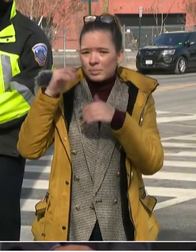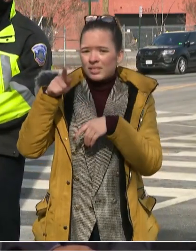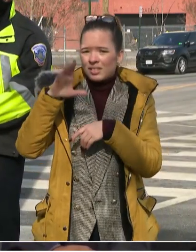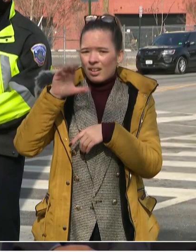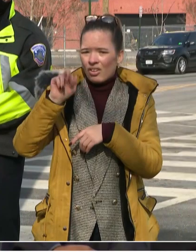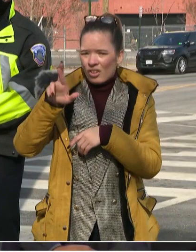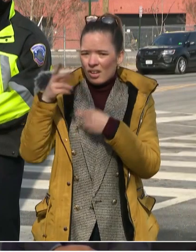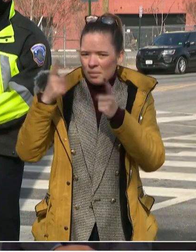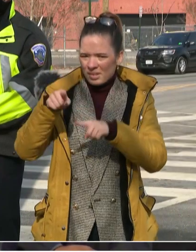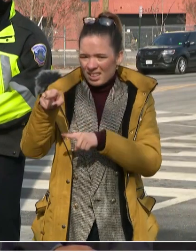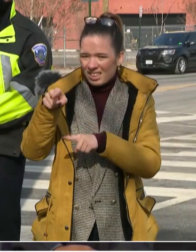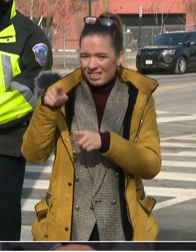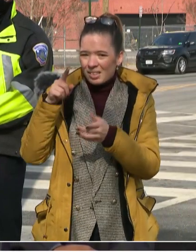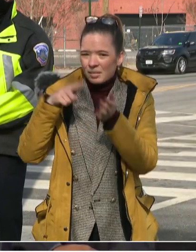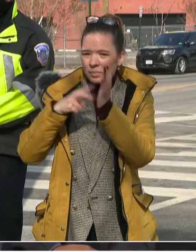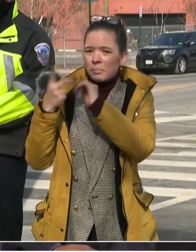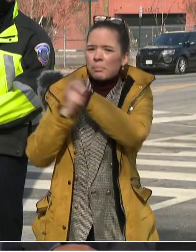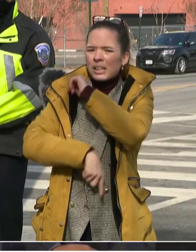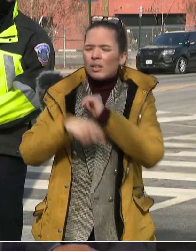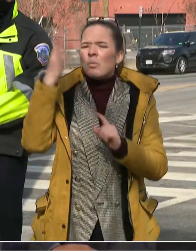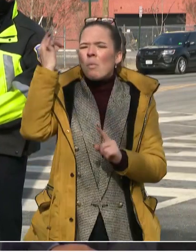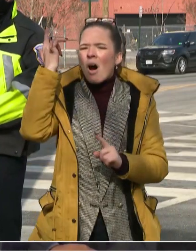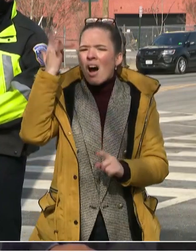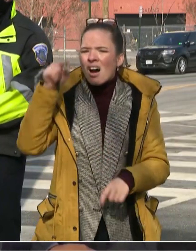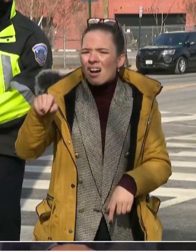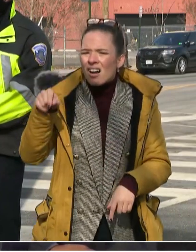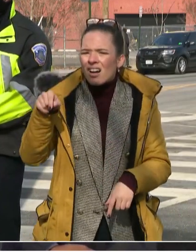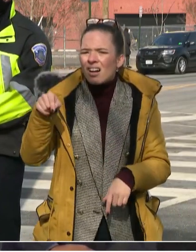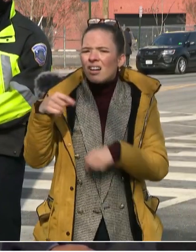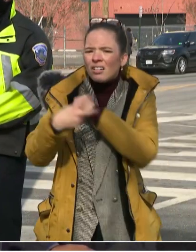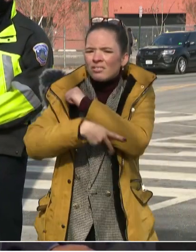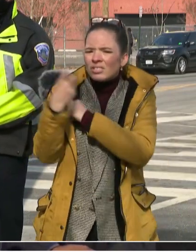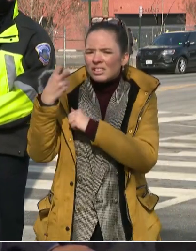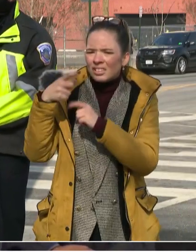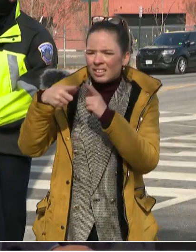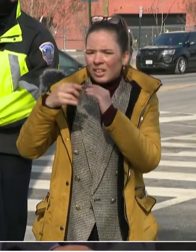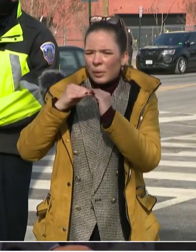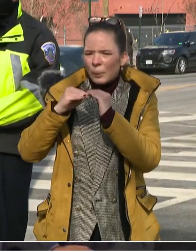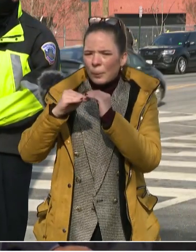that penalty what it is? Why did carjackings go dormant for so long?